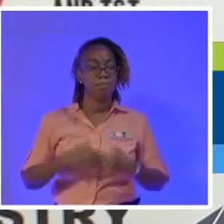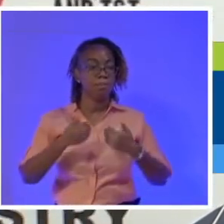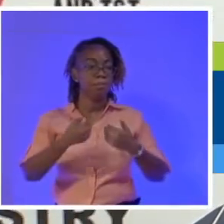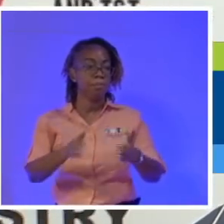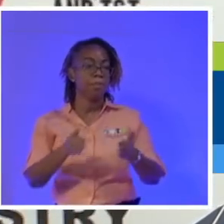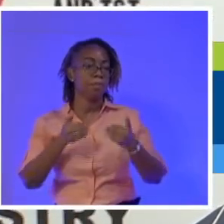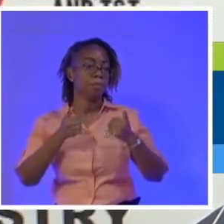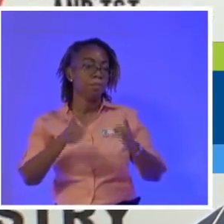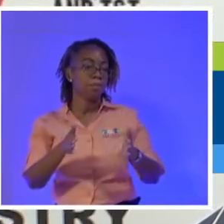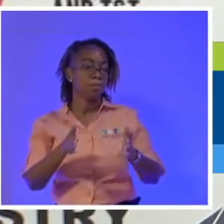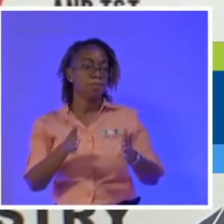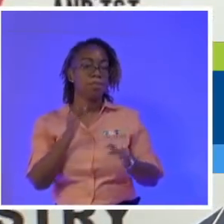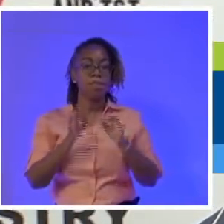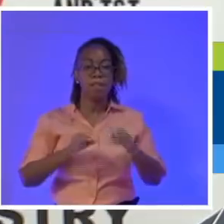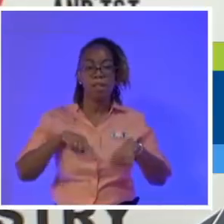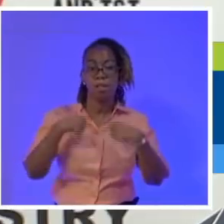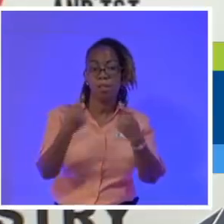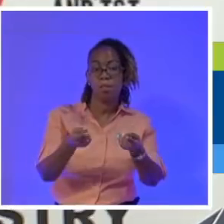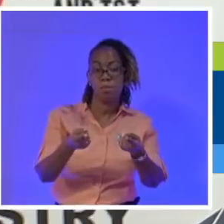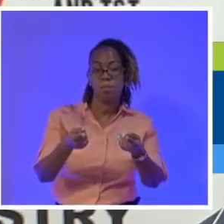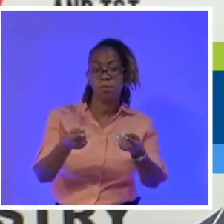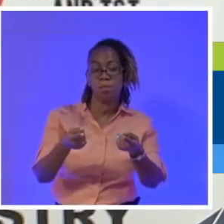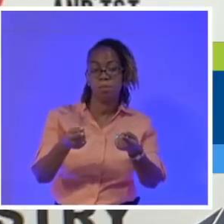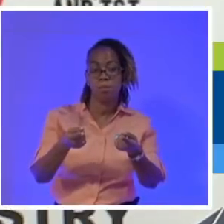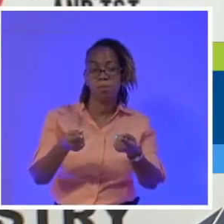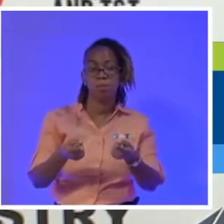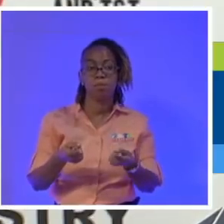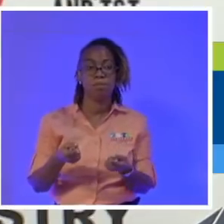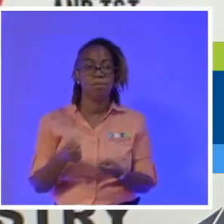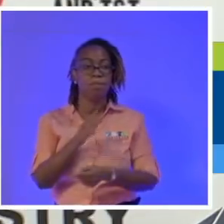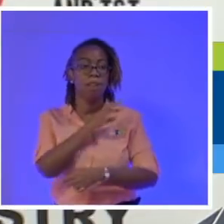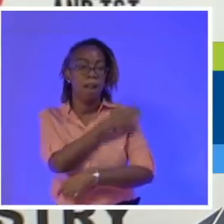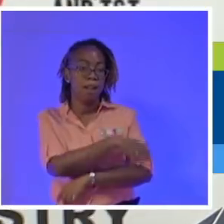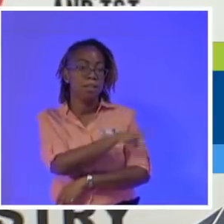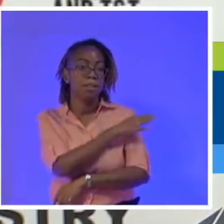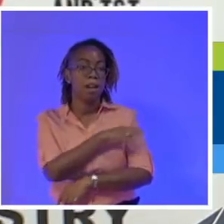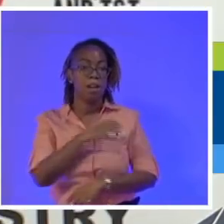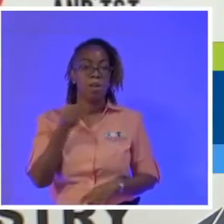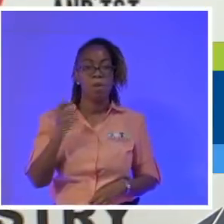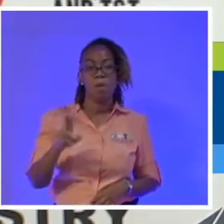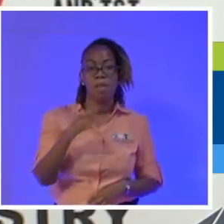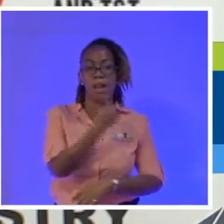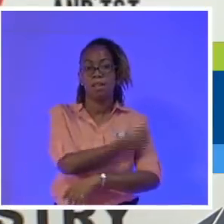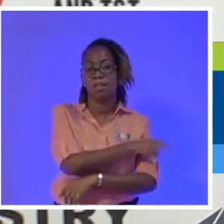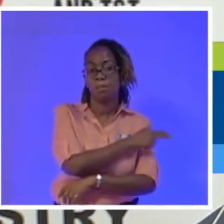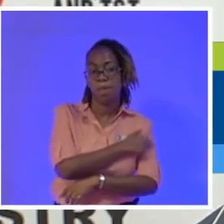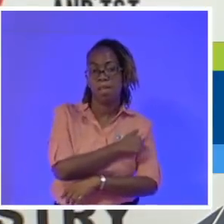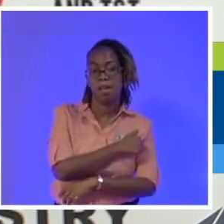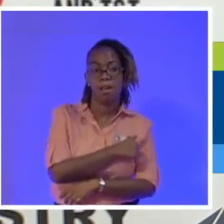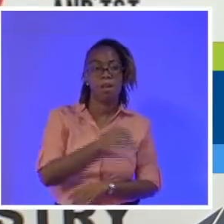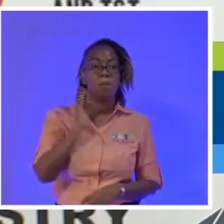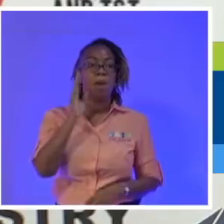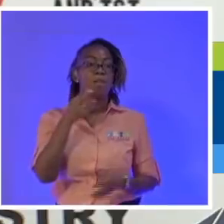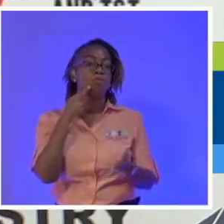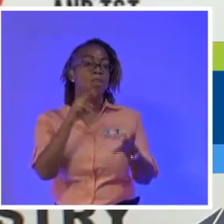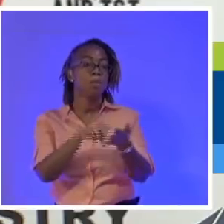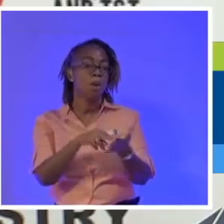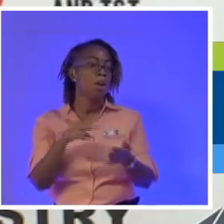if you go to an A&E or a clinic, it will be reported in the same